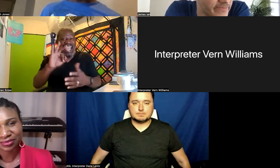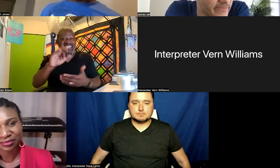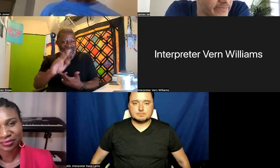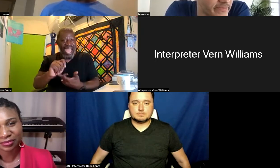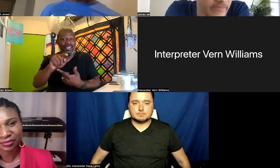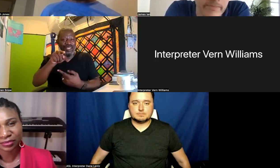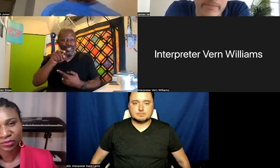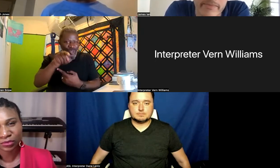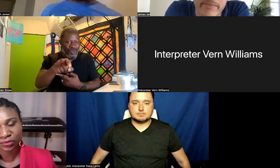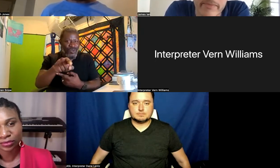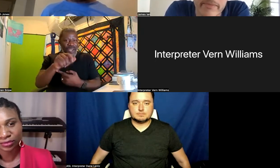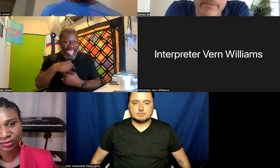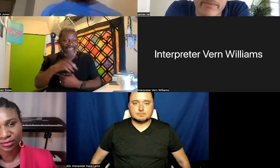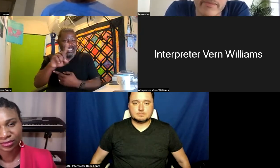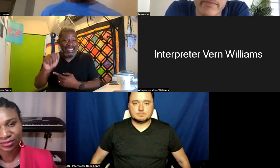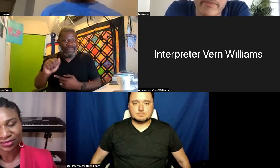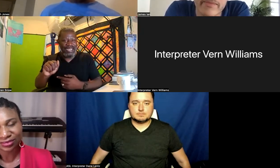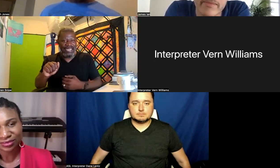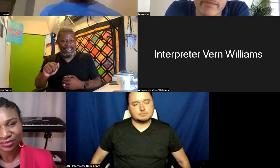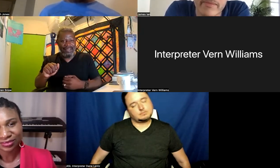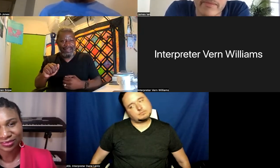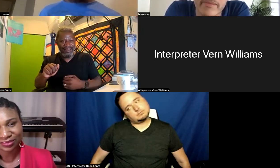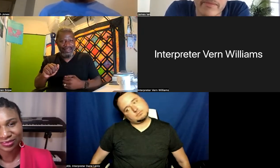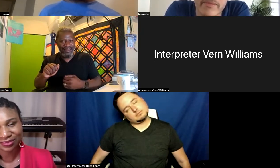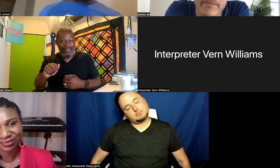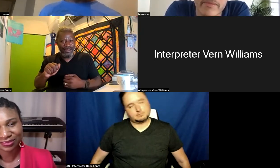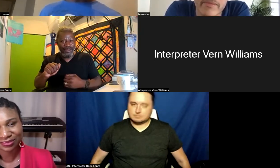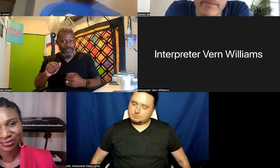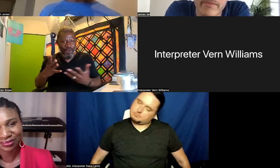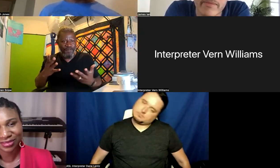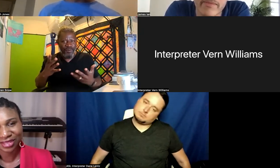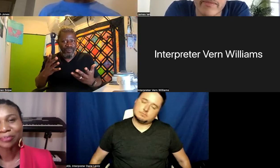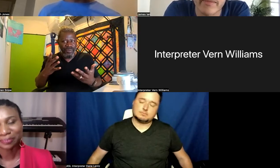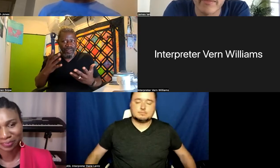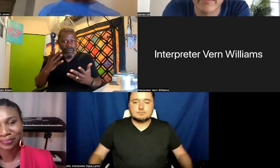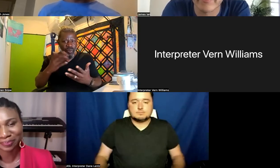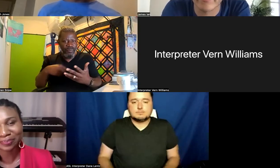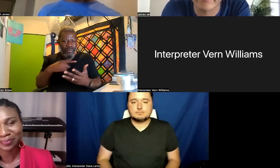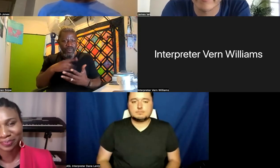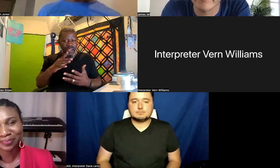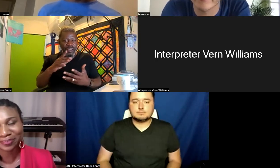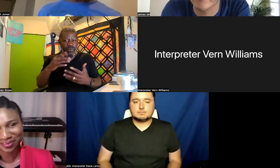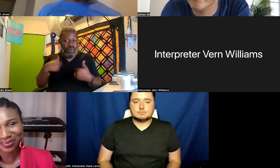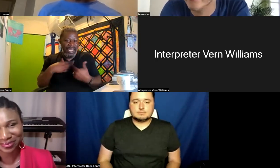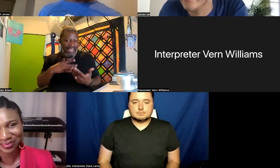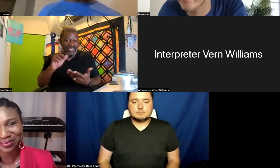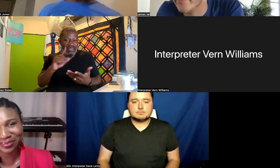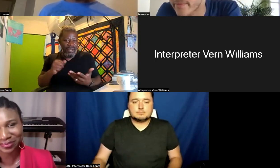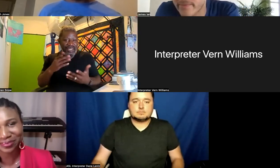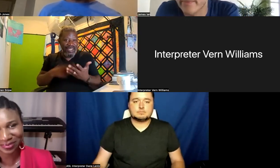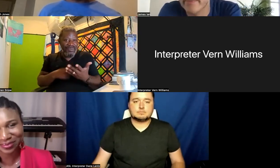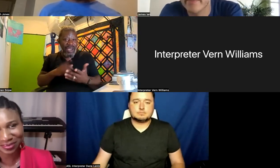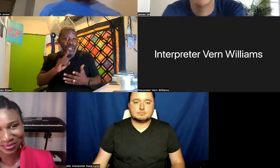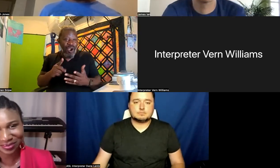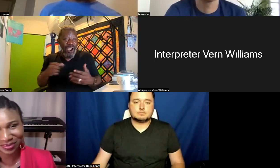believing at the fact that you have a disability. So when we have a